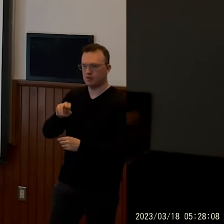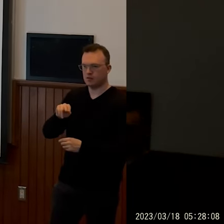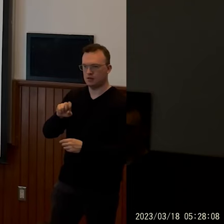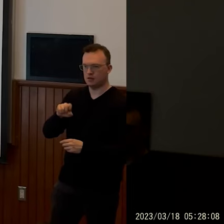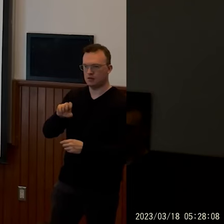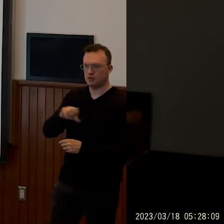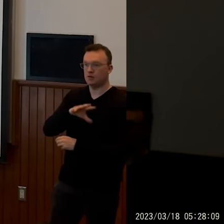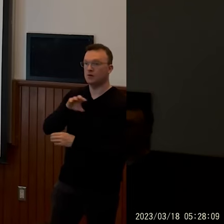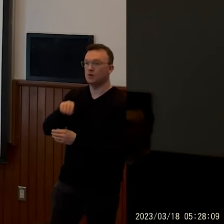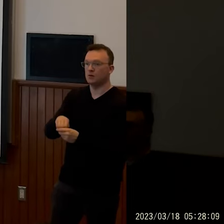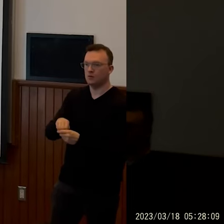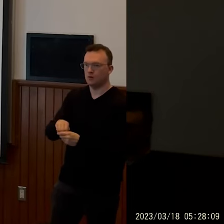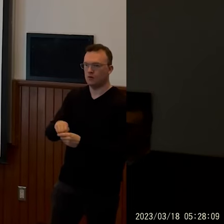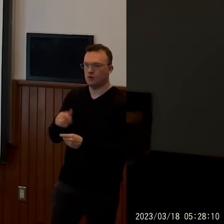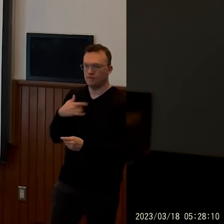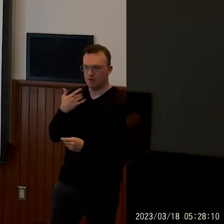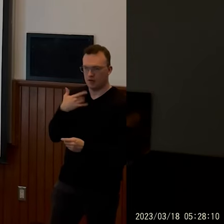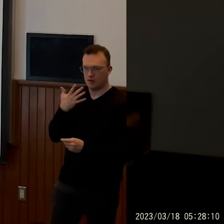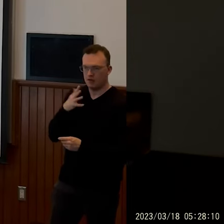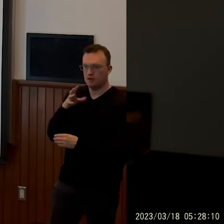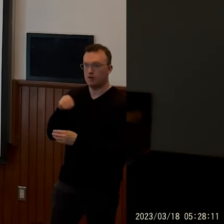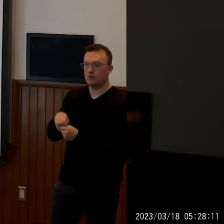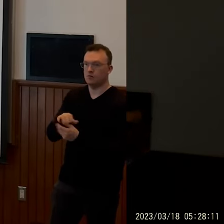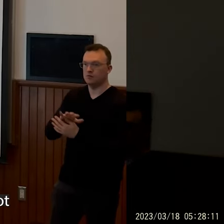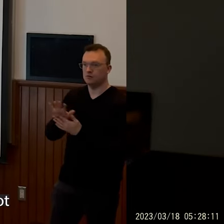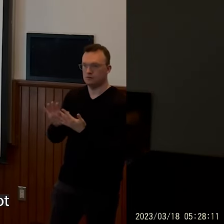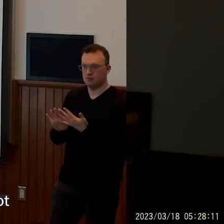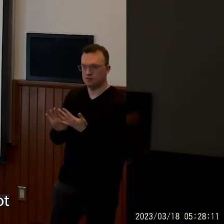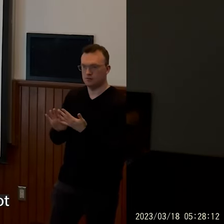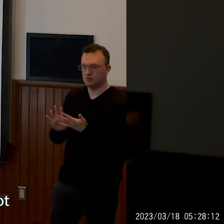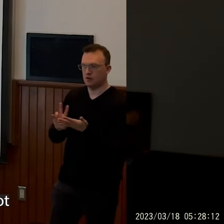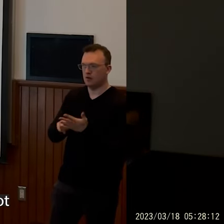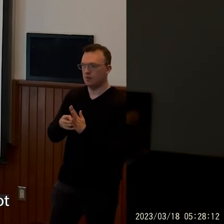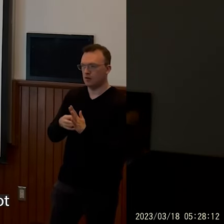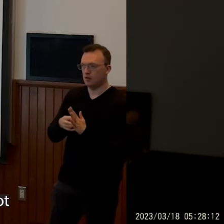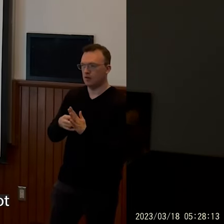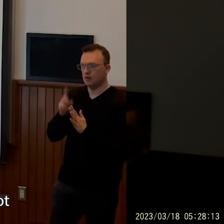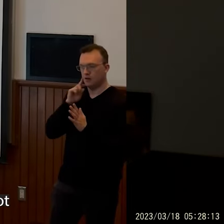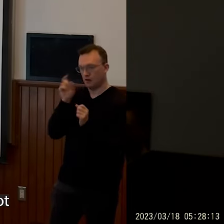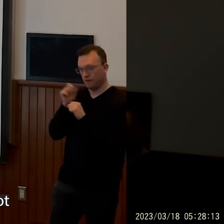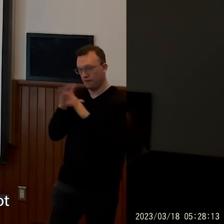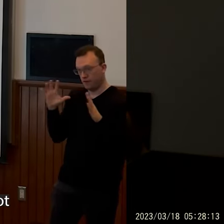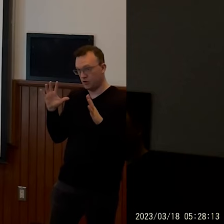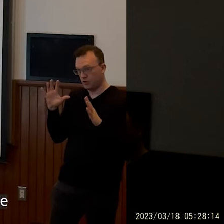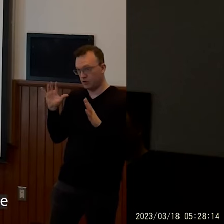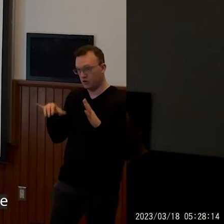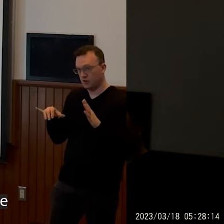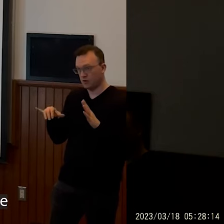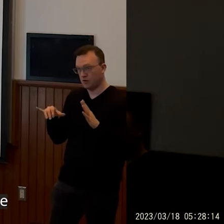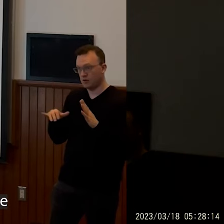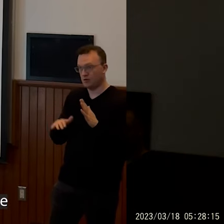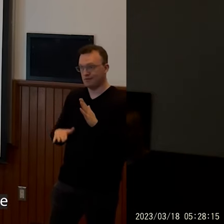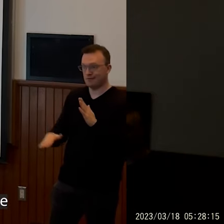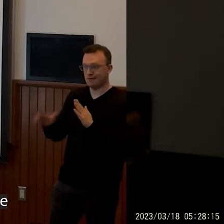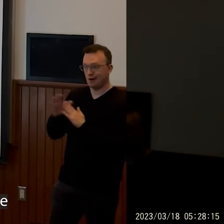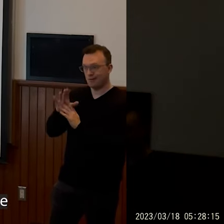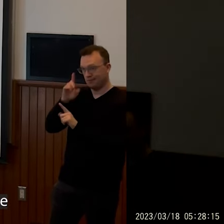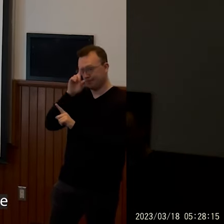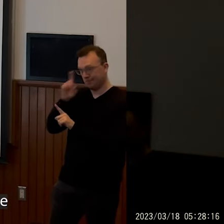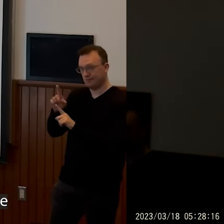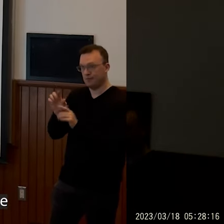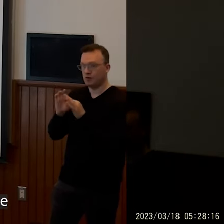that includes sensation, and that means that vision is then not at the top of the